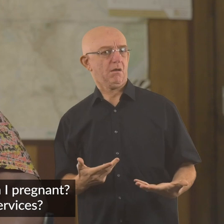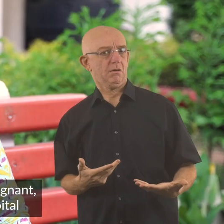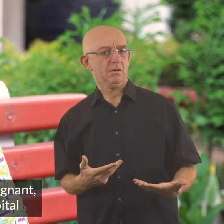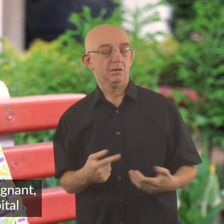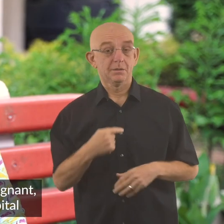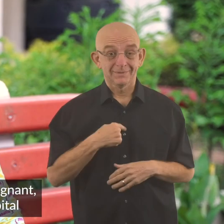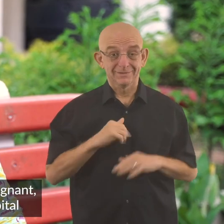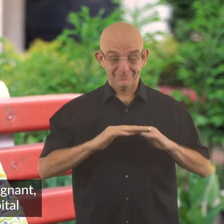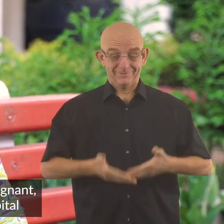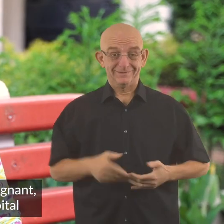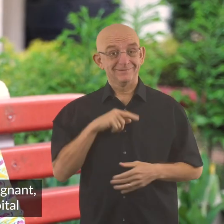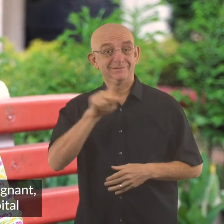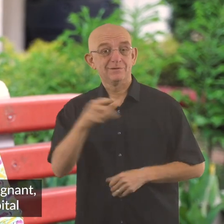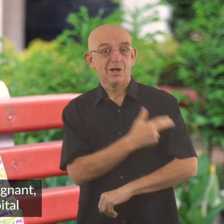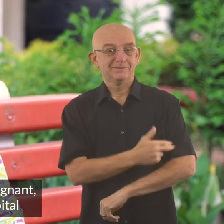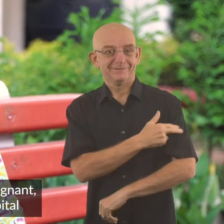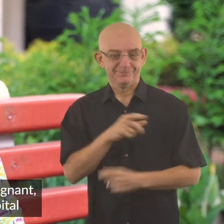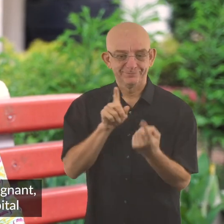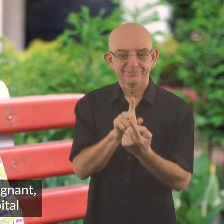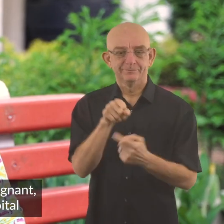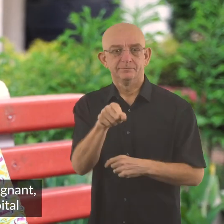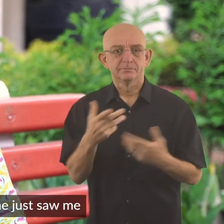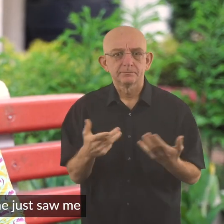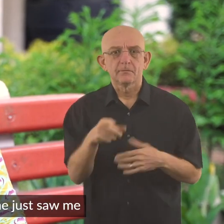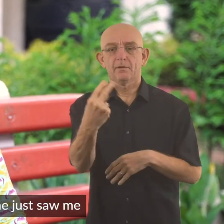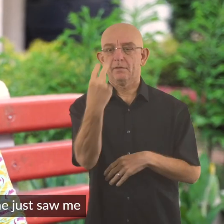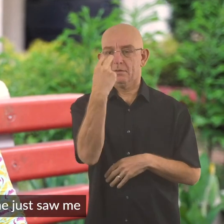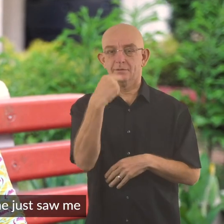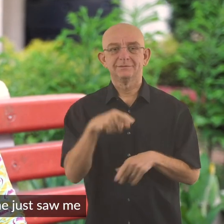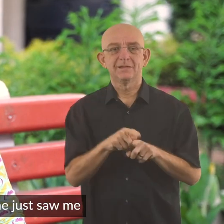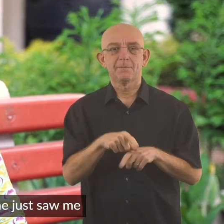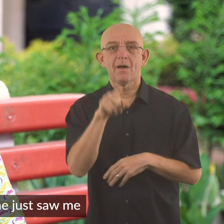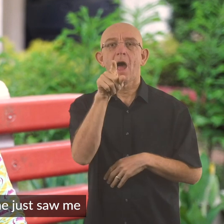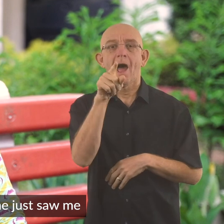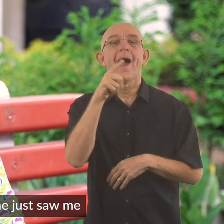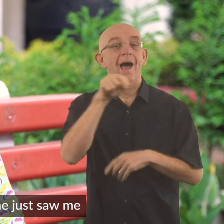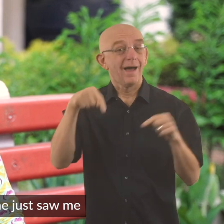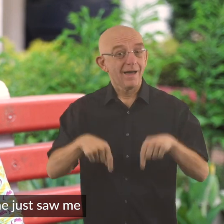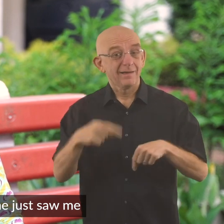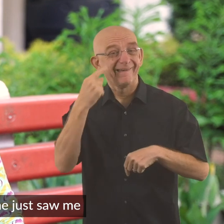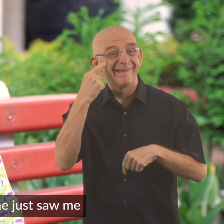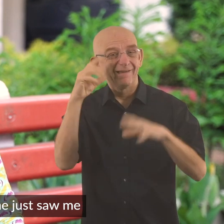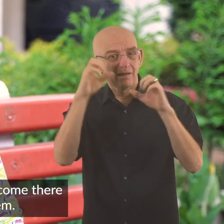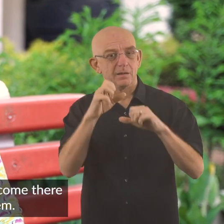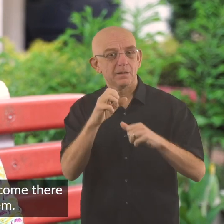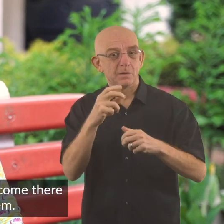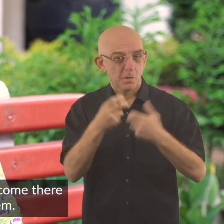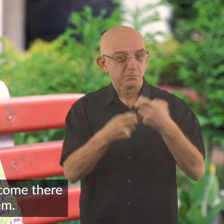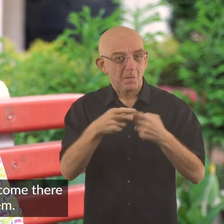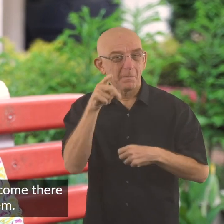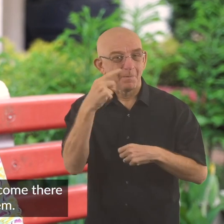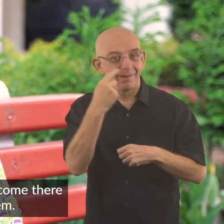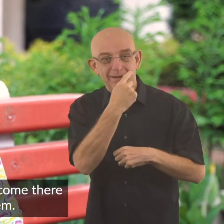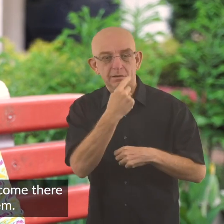services? Once when I was pregnant, I went to the hospital and the receptionist there, she just saw me and